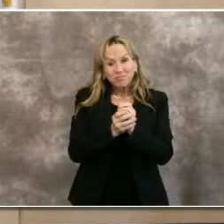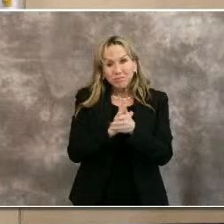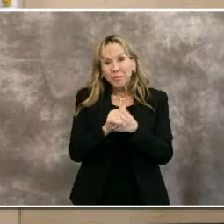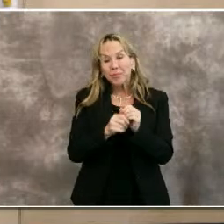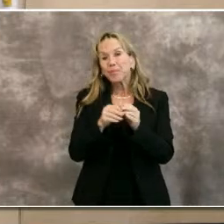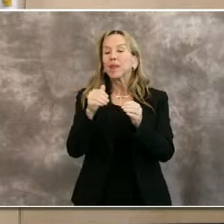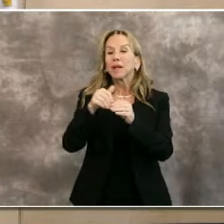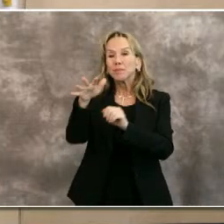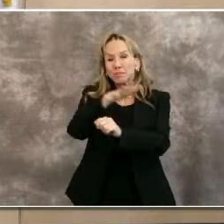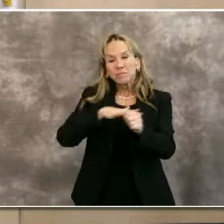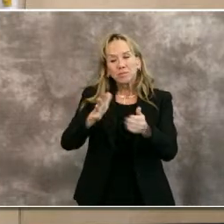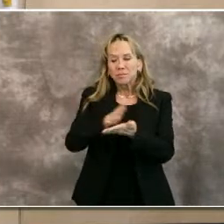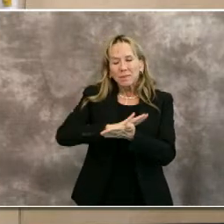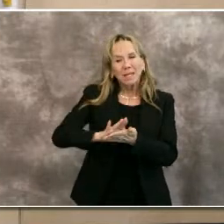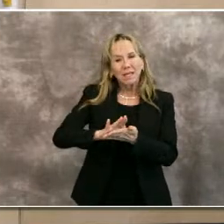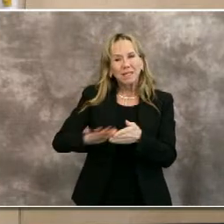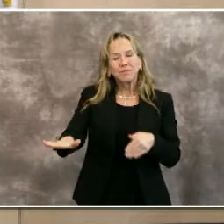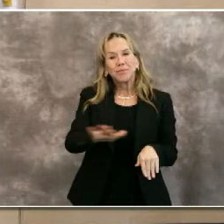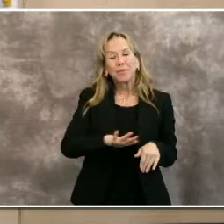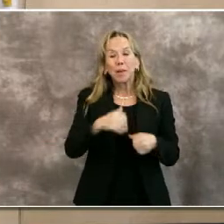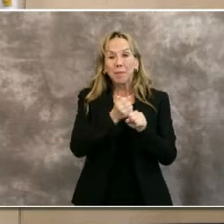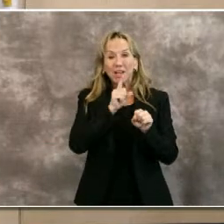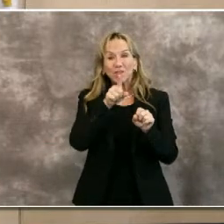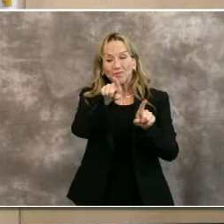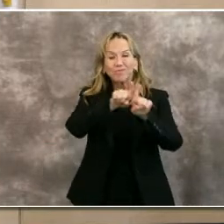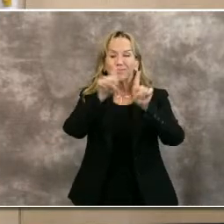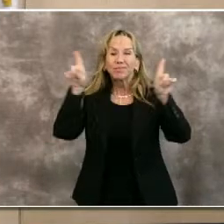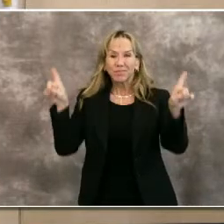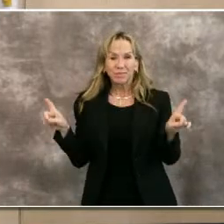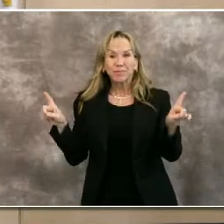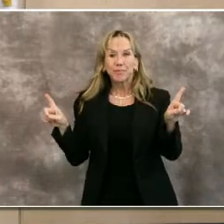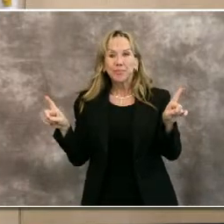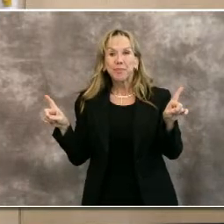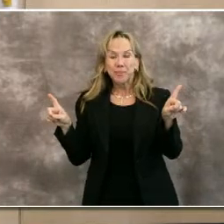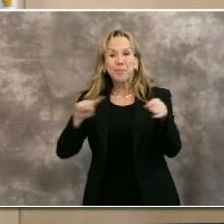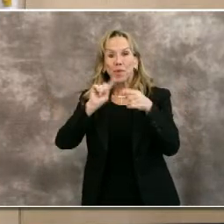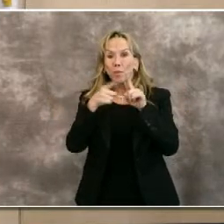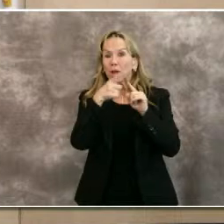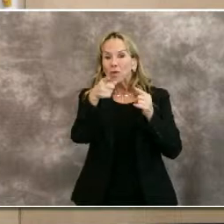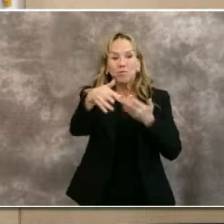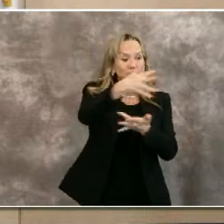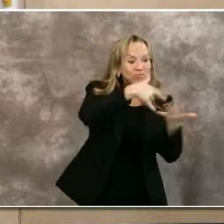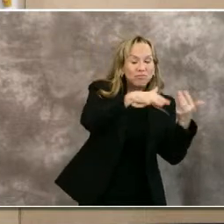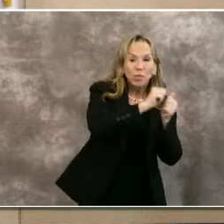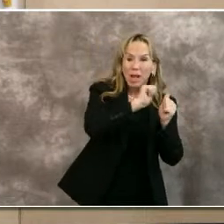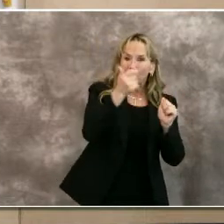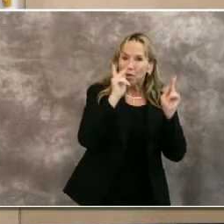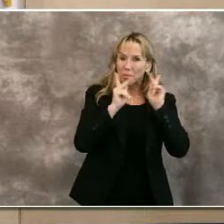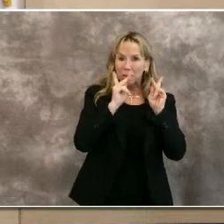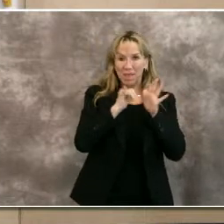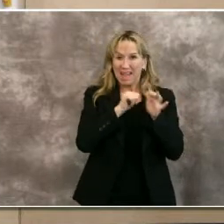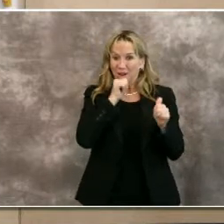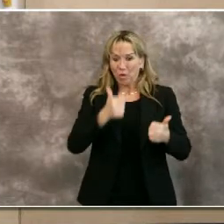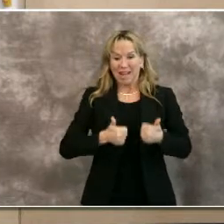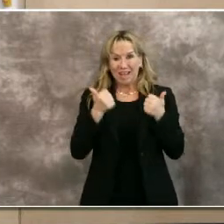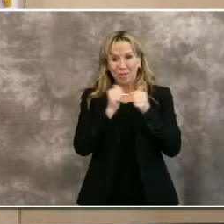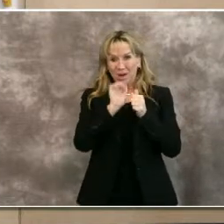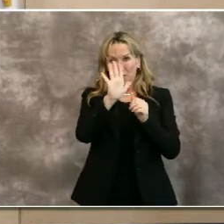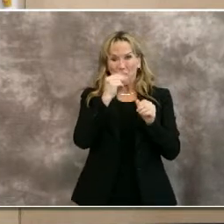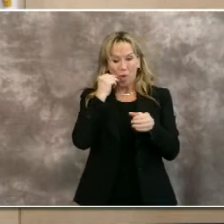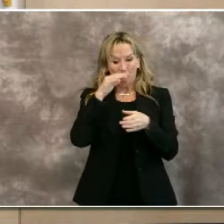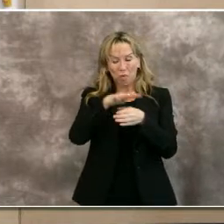environmental sanitation, maintaining physical distance when you come in contact with individuals outside of your